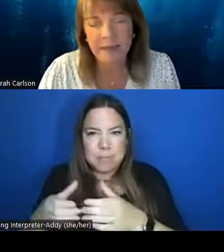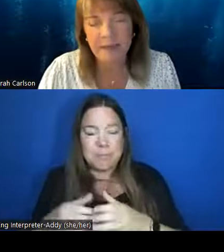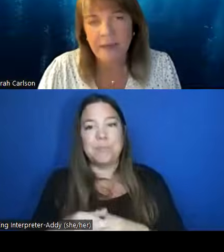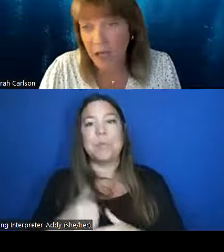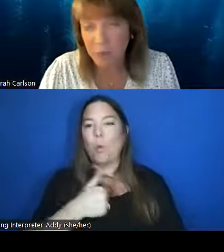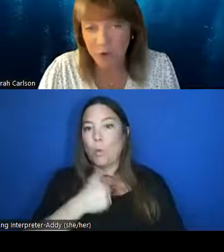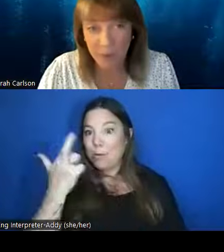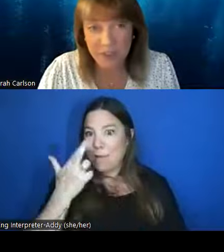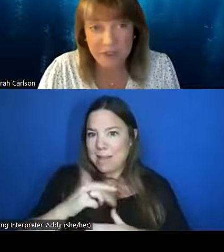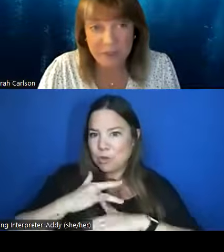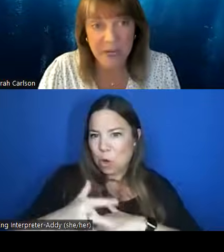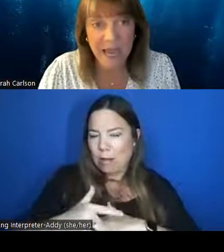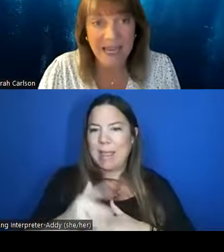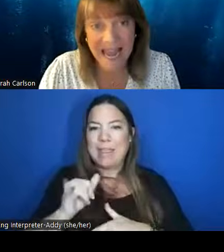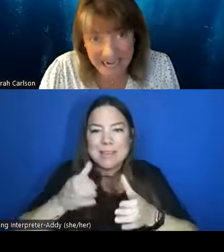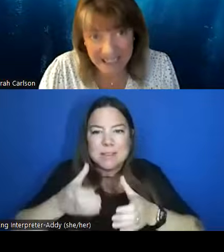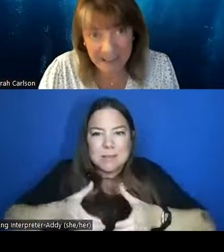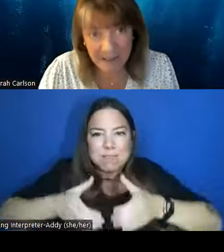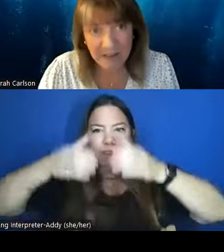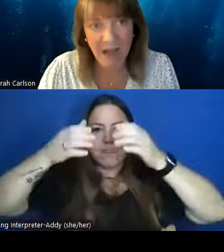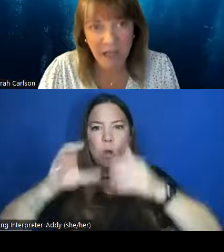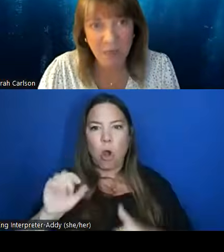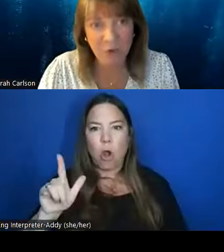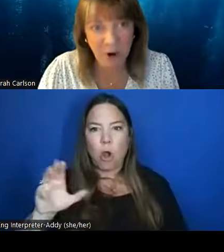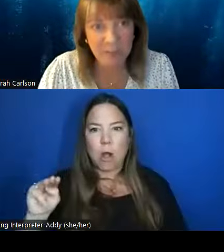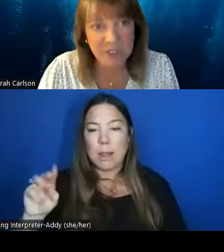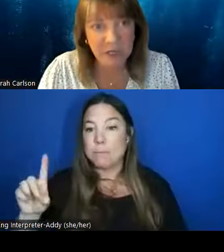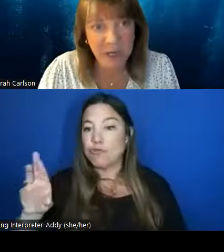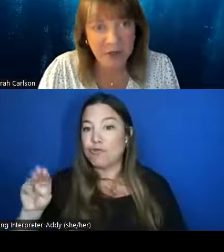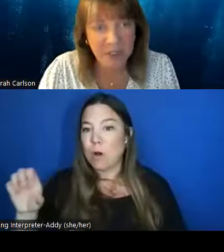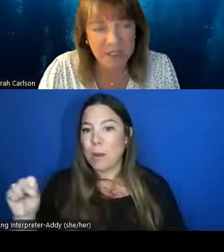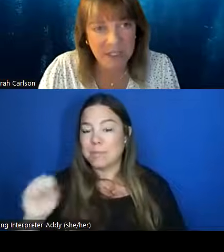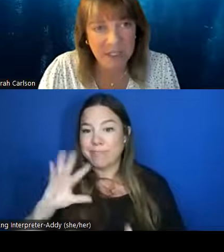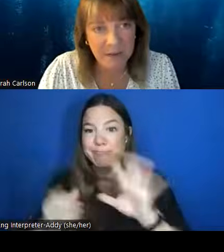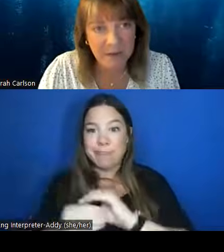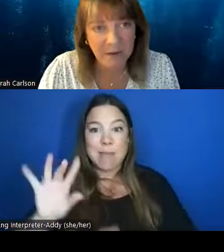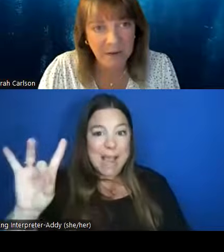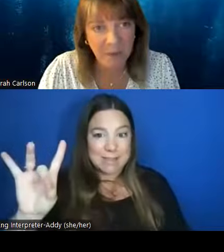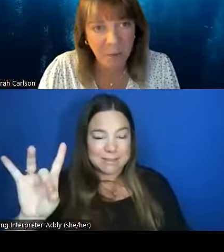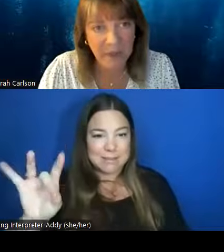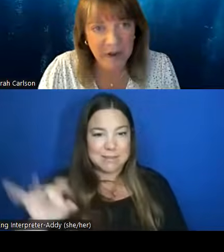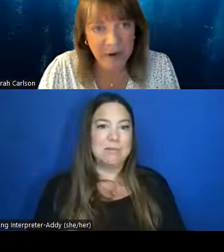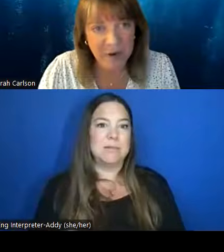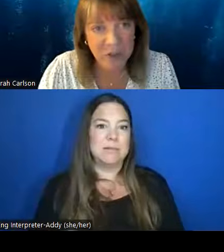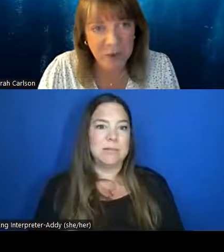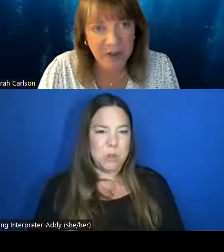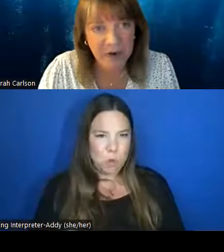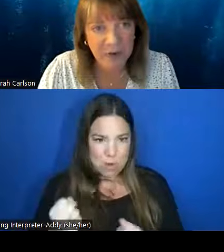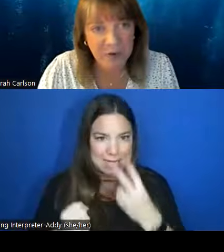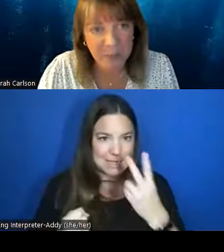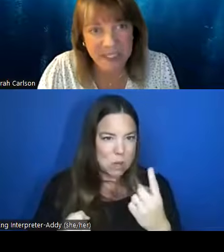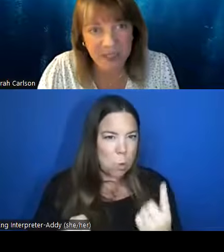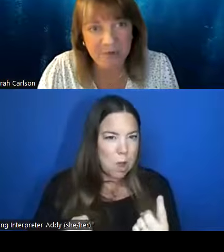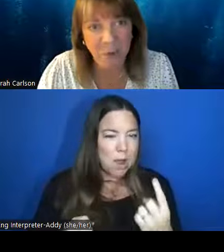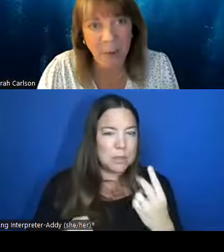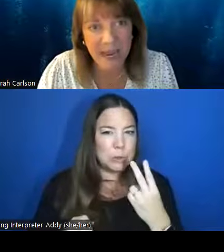by column drums. We had 8 column drums, and you can see 1 there, 2 there.